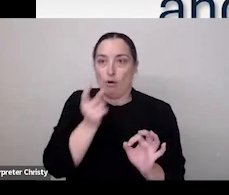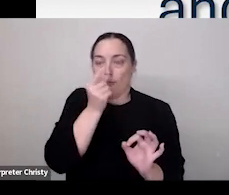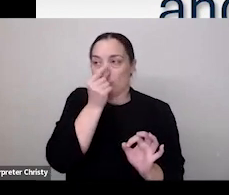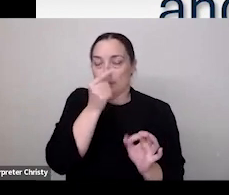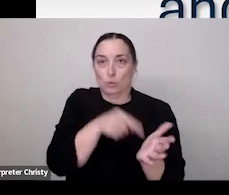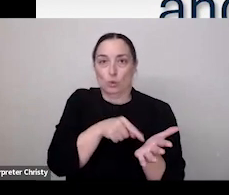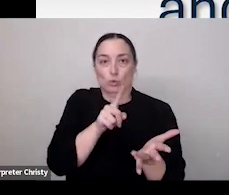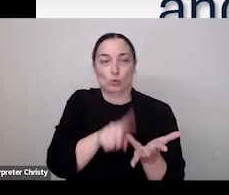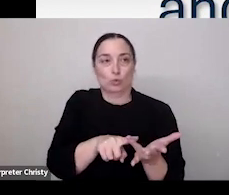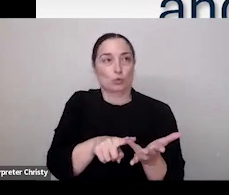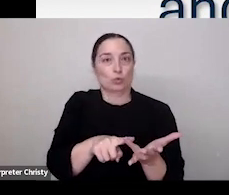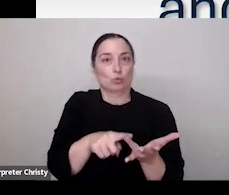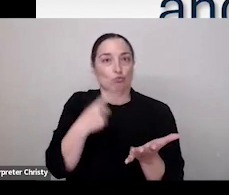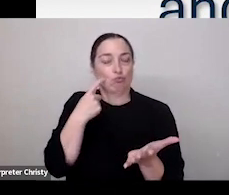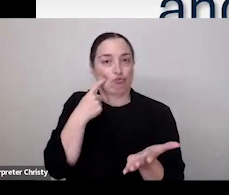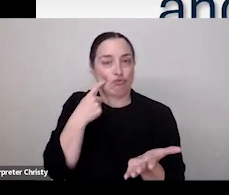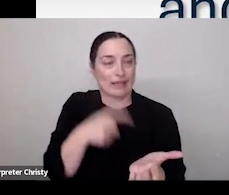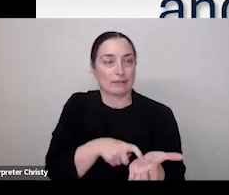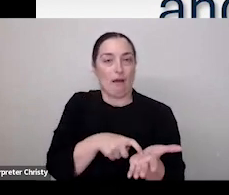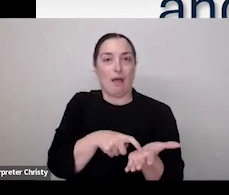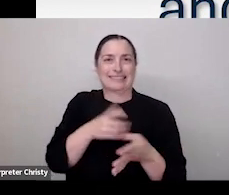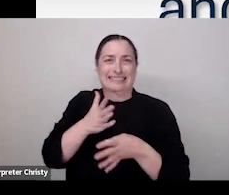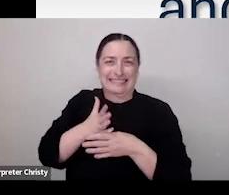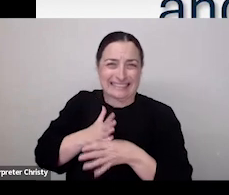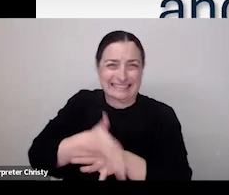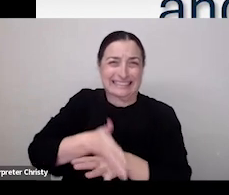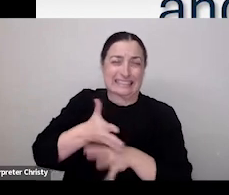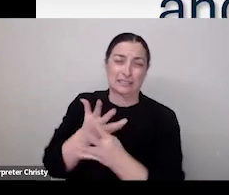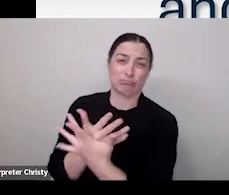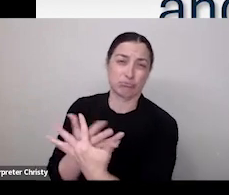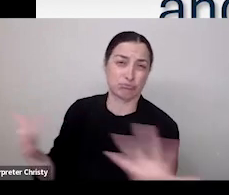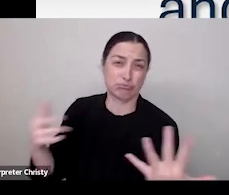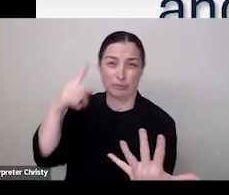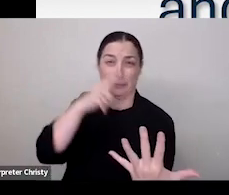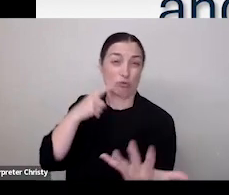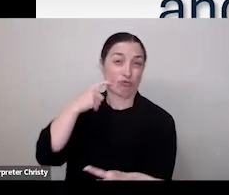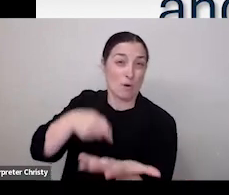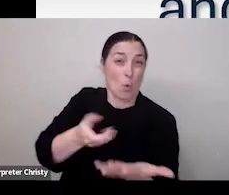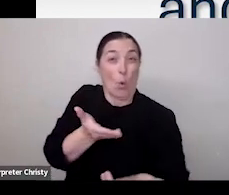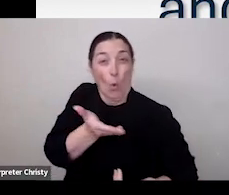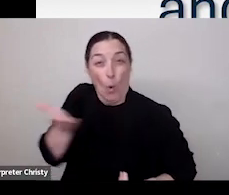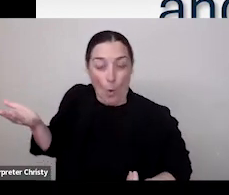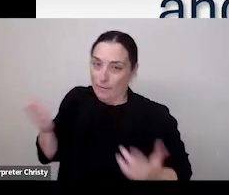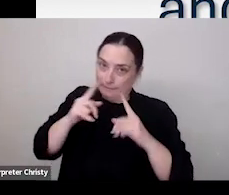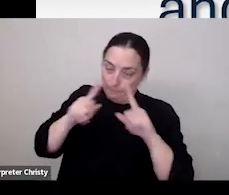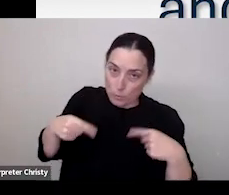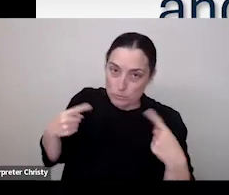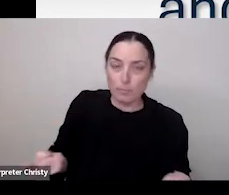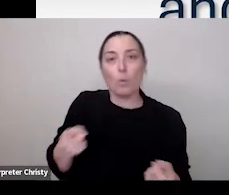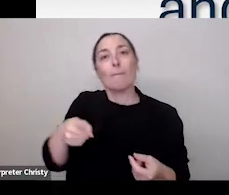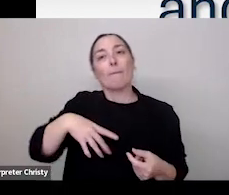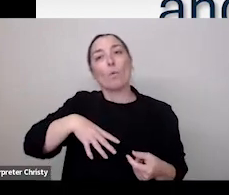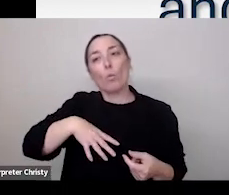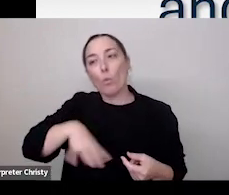amount of effort and contributions by so many people, but I suppose in short, I would like to